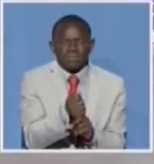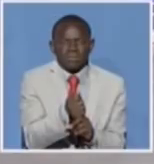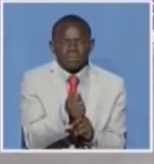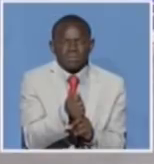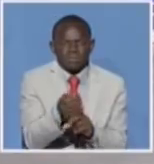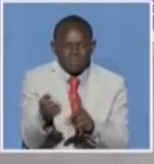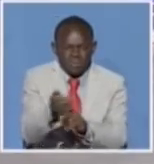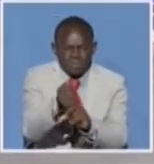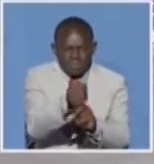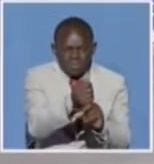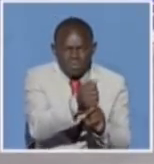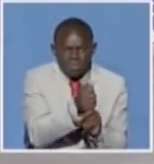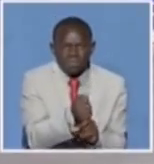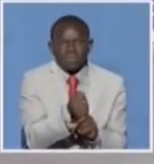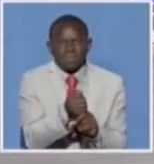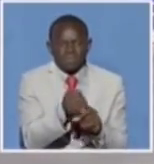and tear it, and that's all.